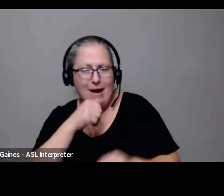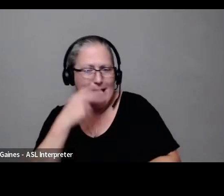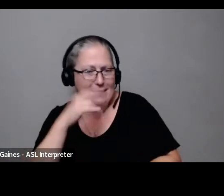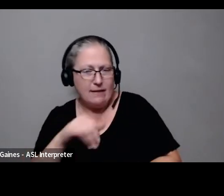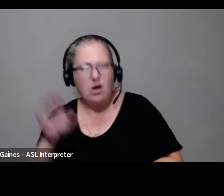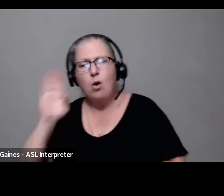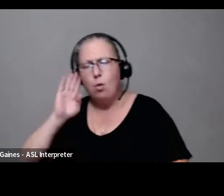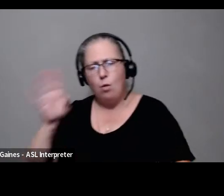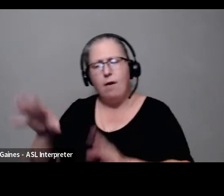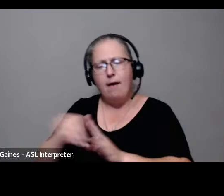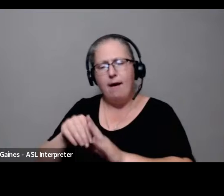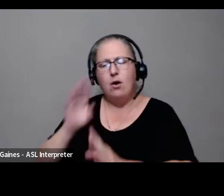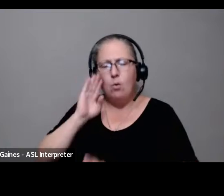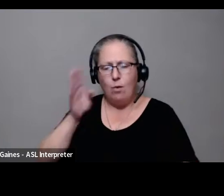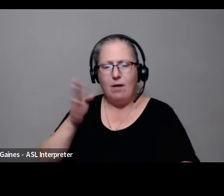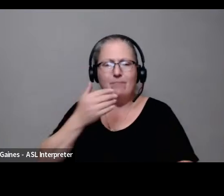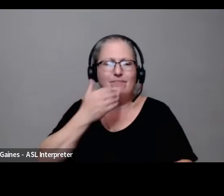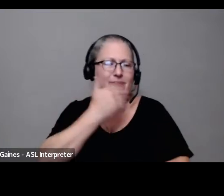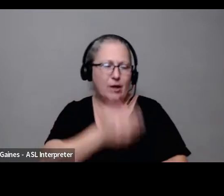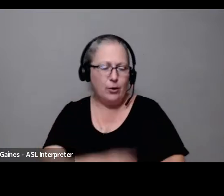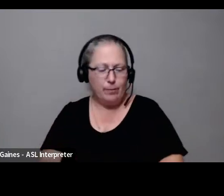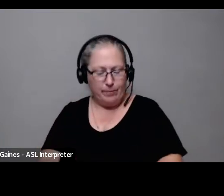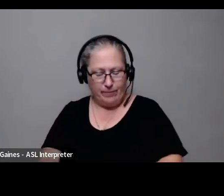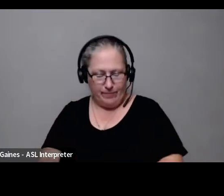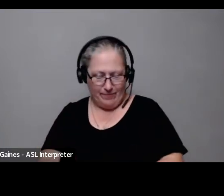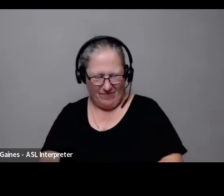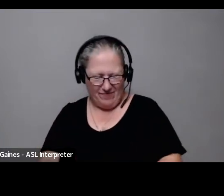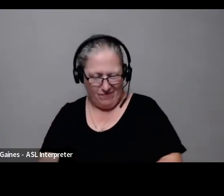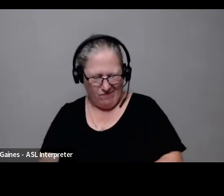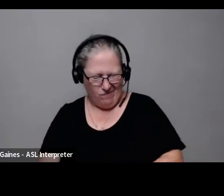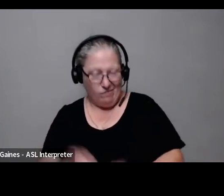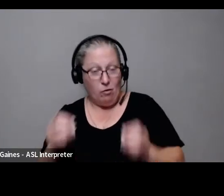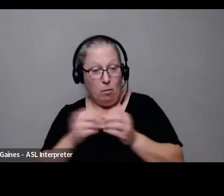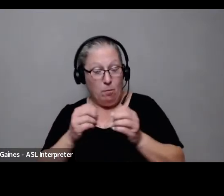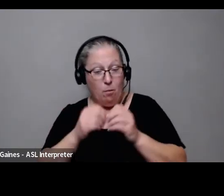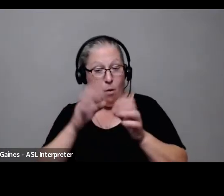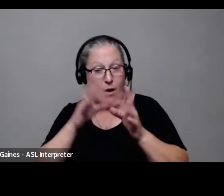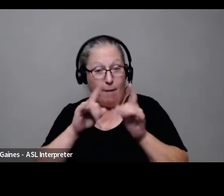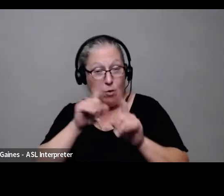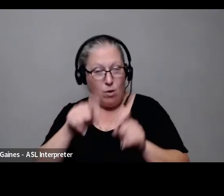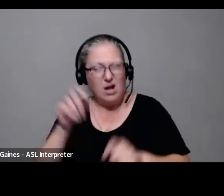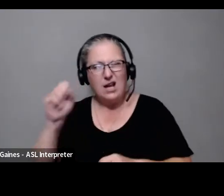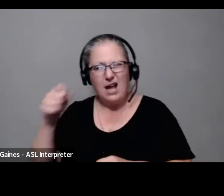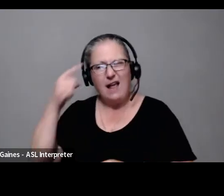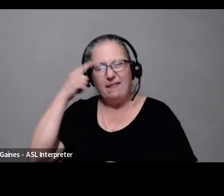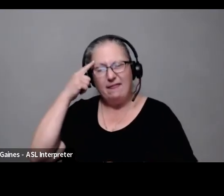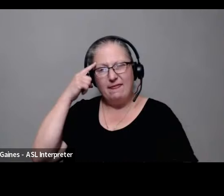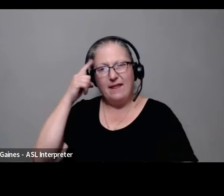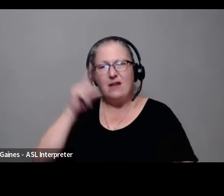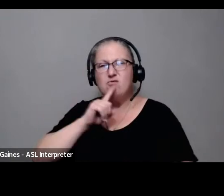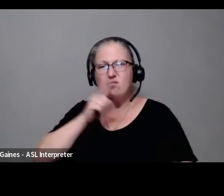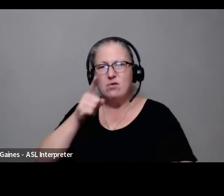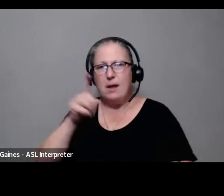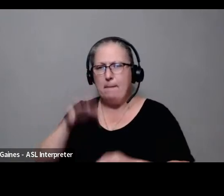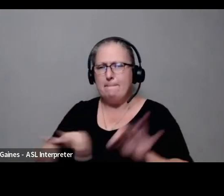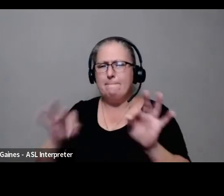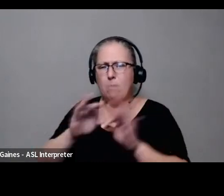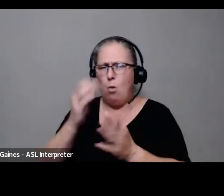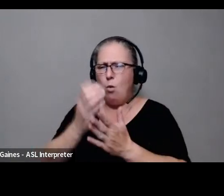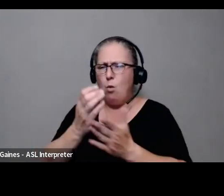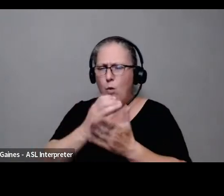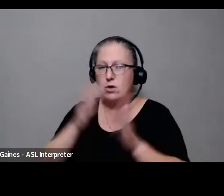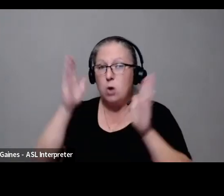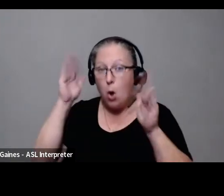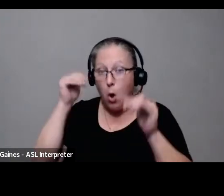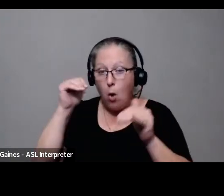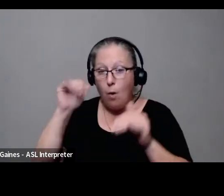get that. Okay. Agreed. Thank you. Any other comments or questions? Yeah, I think this is really an important course. So I'm hoping